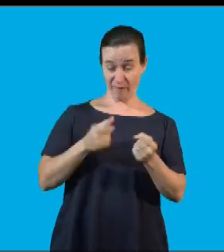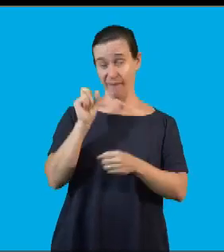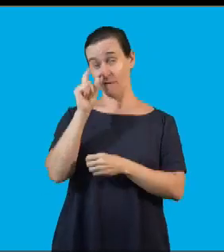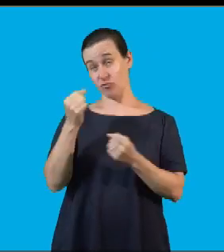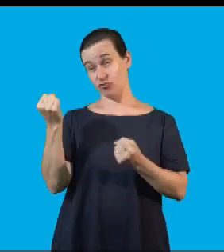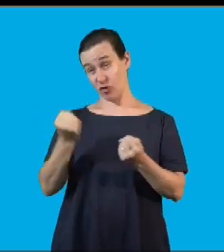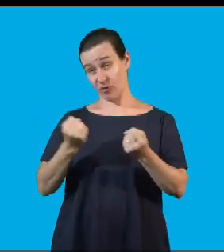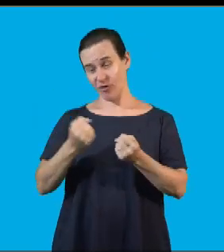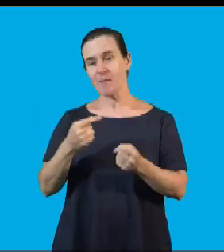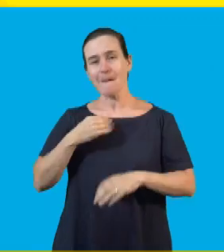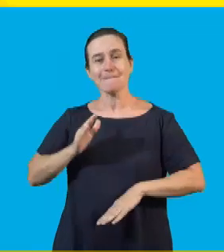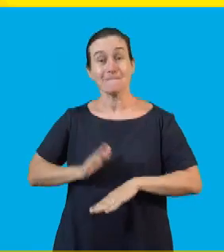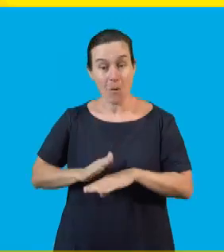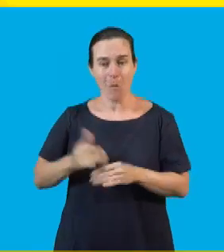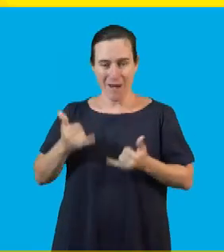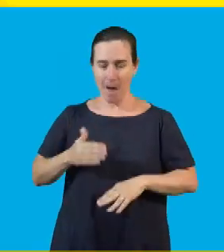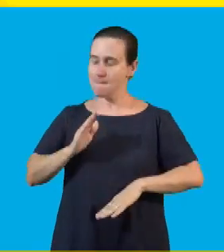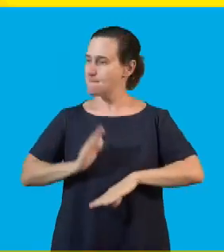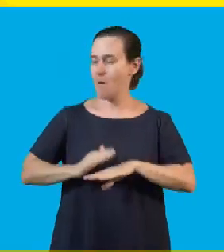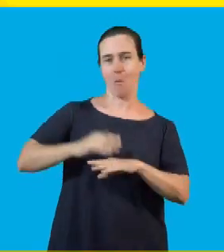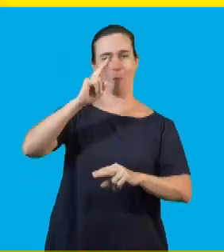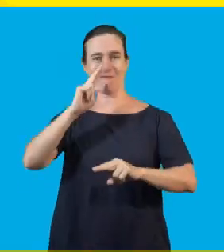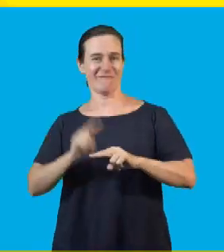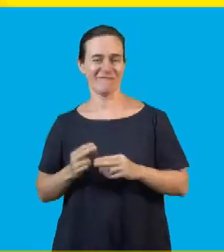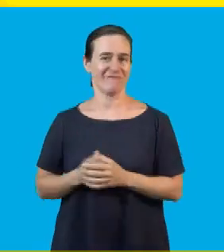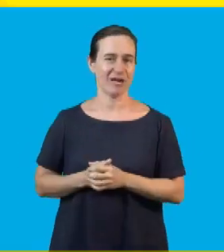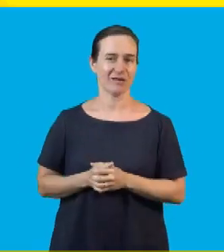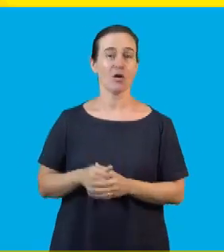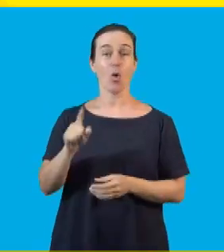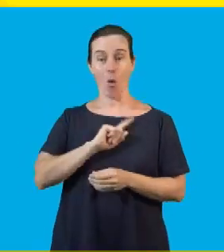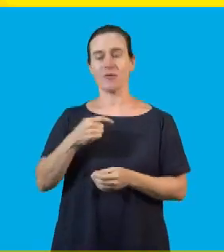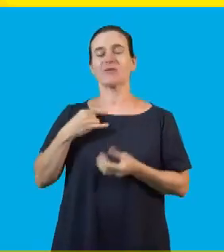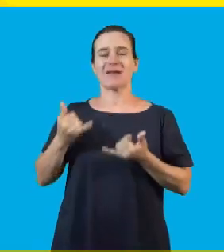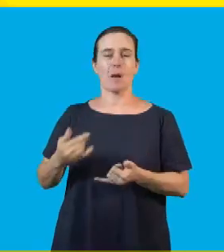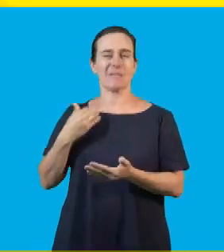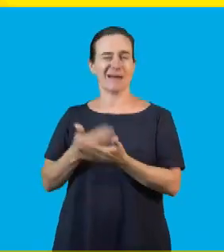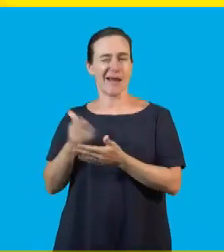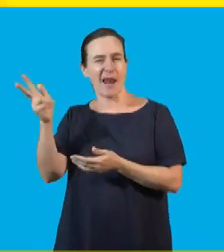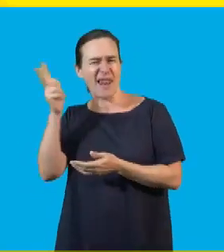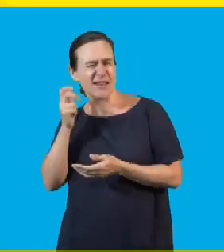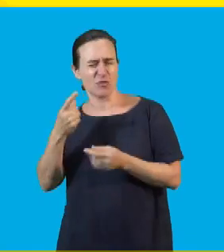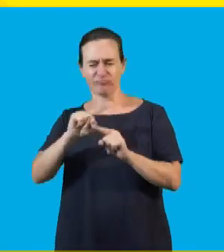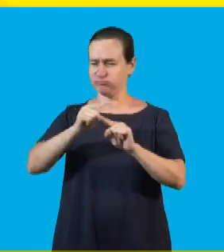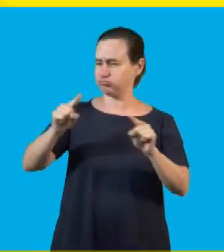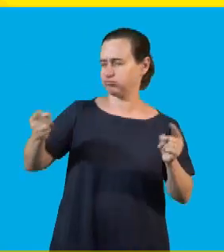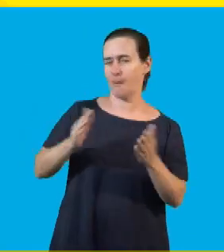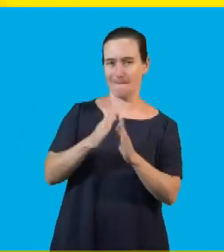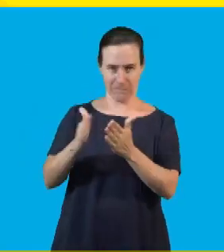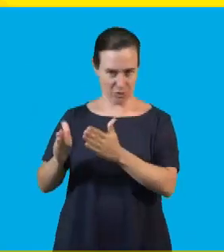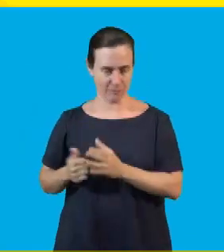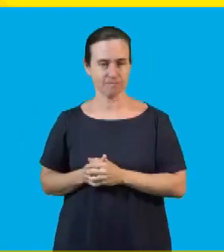more enjoyable. Driving somewhere is fun while you're listening to any one of these thousands